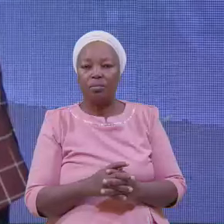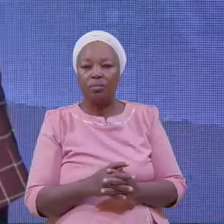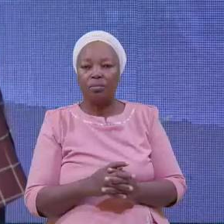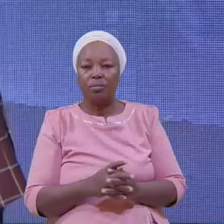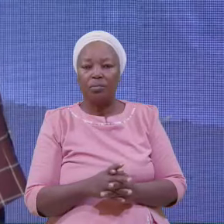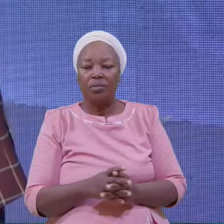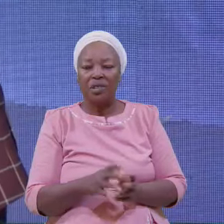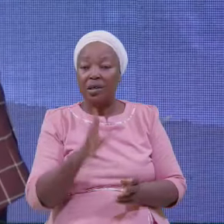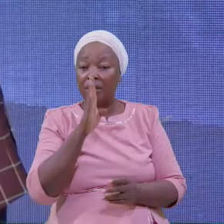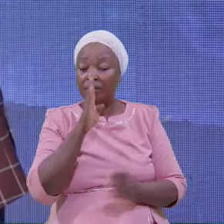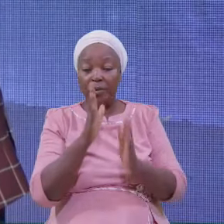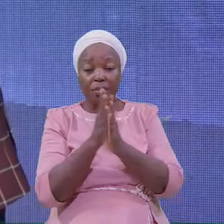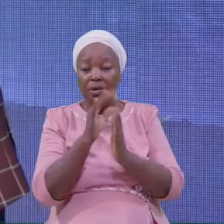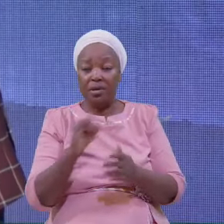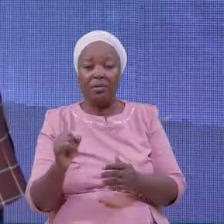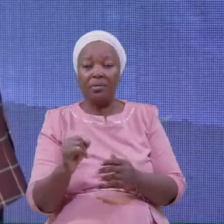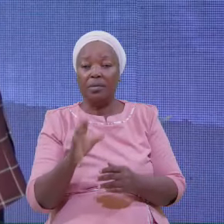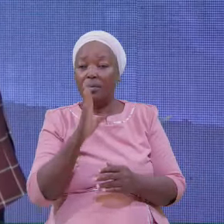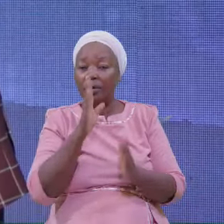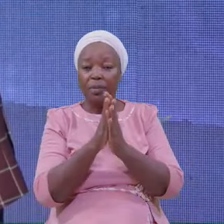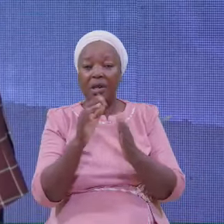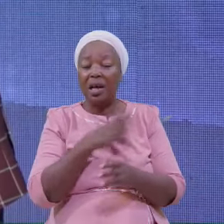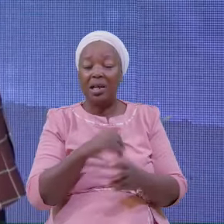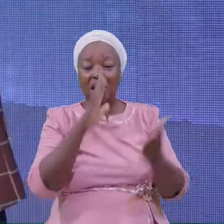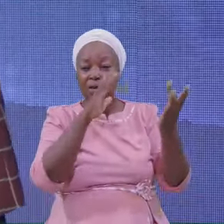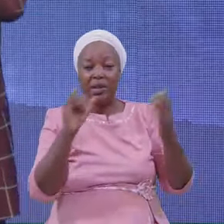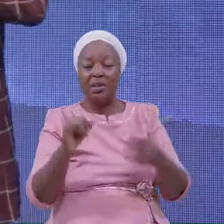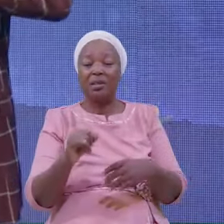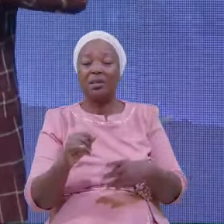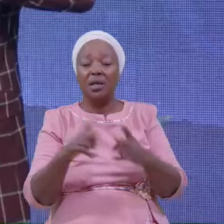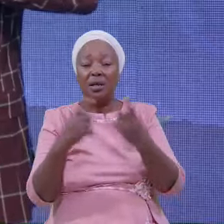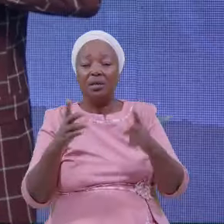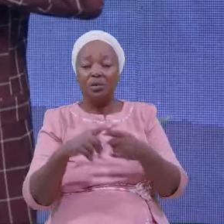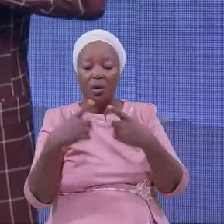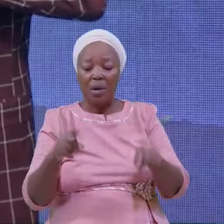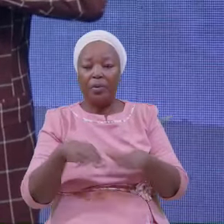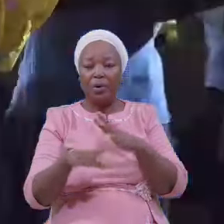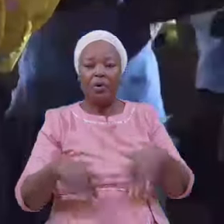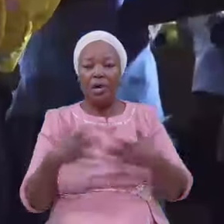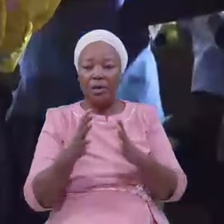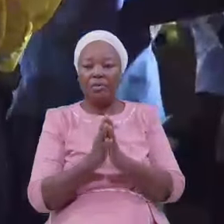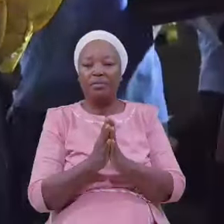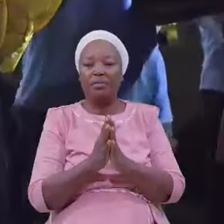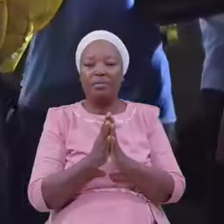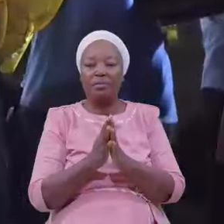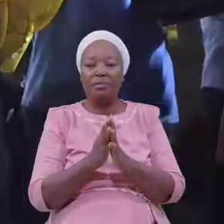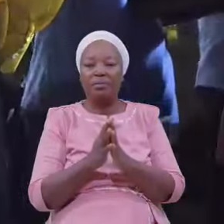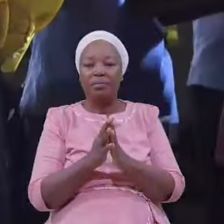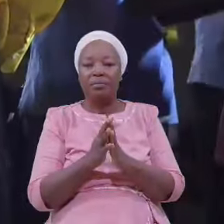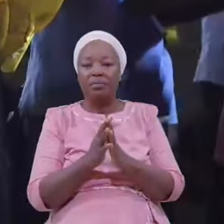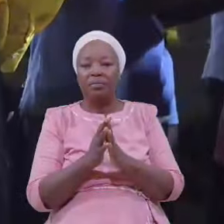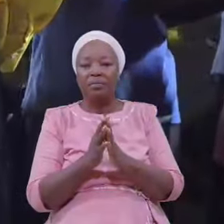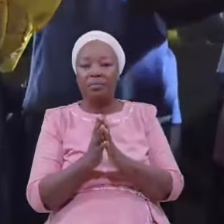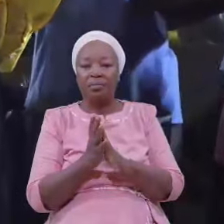where you are? Yes, thank you very much. Continue to work and do that quickly. Let's see how to put that clear and finish